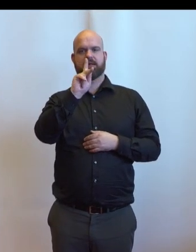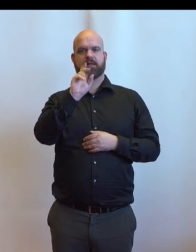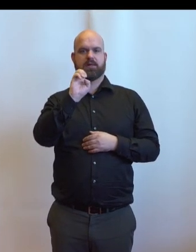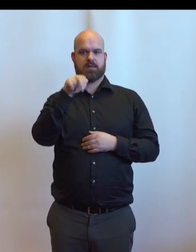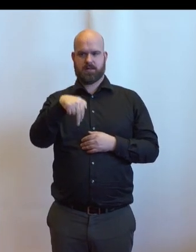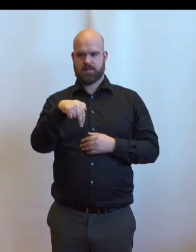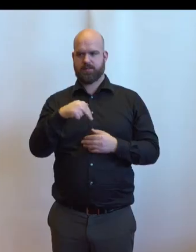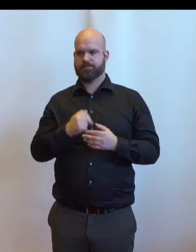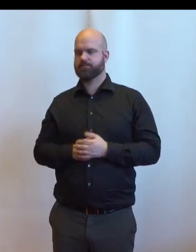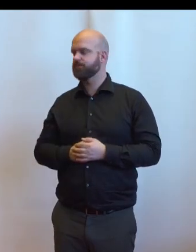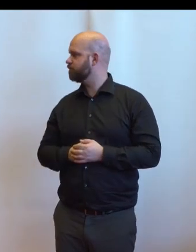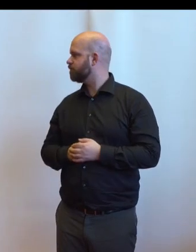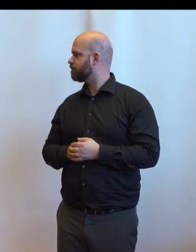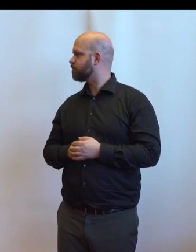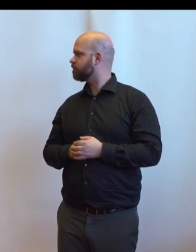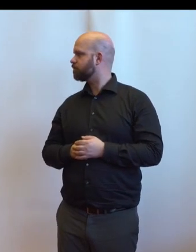they're coming up.